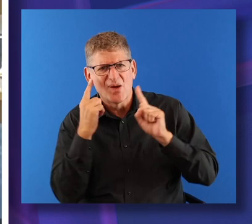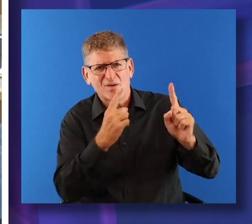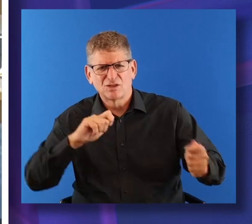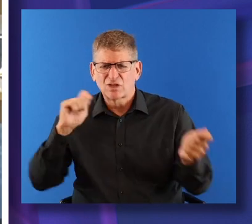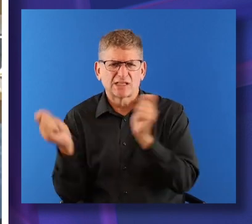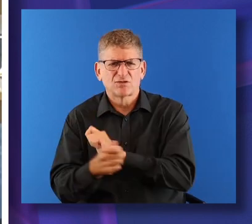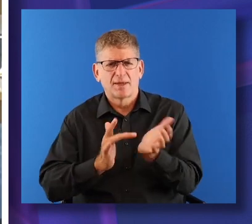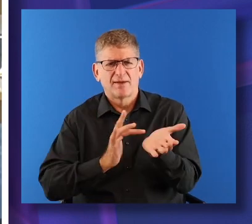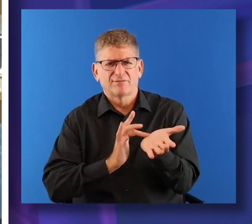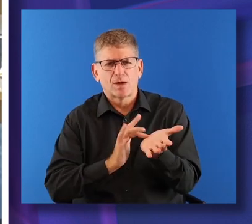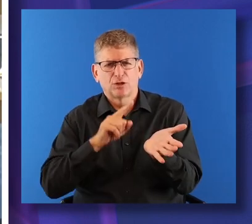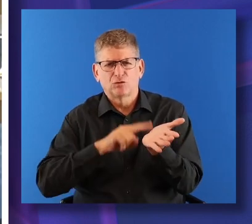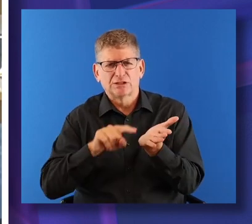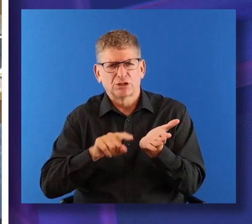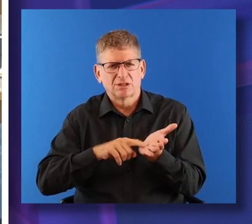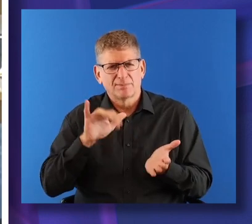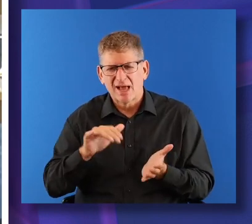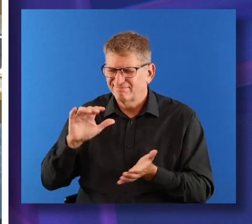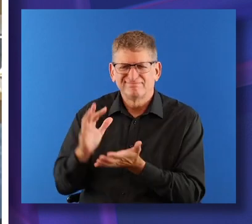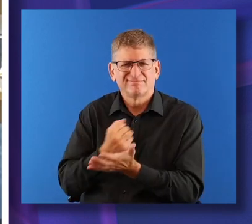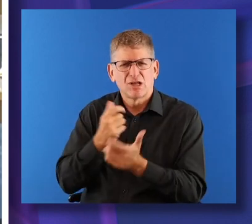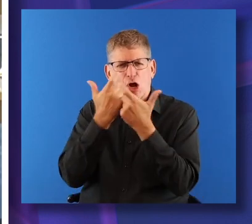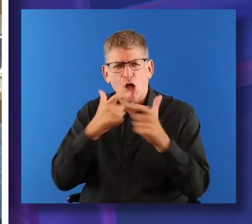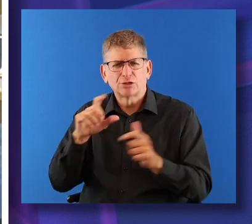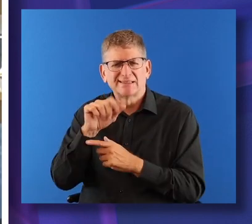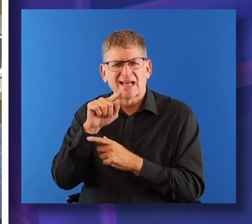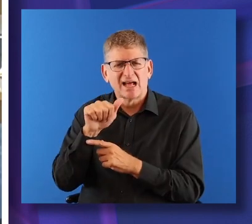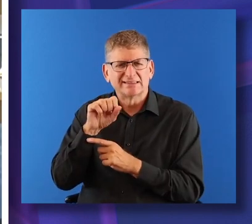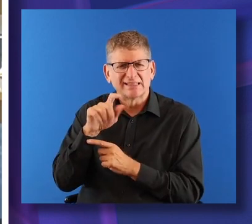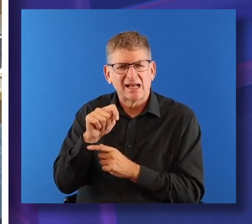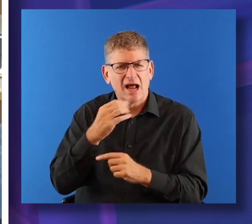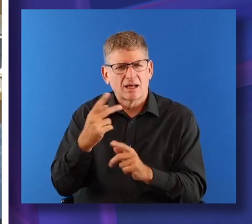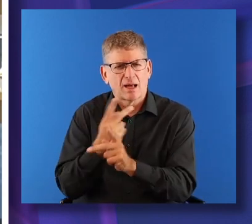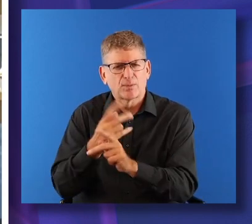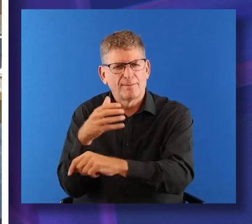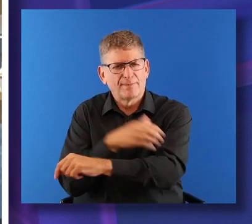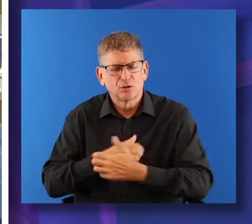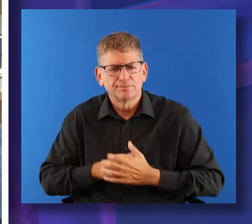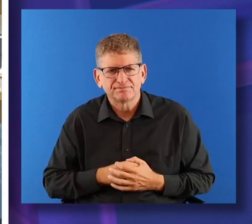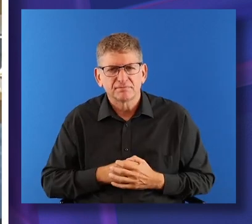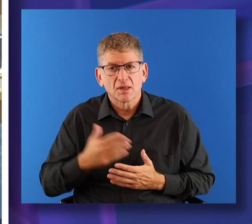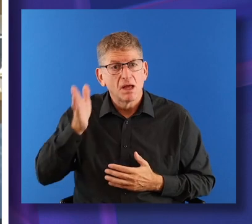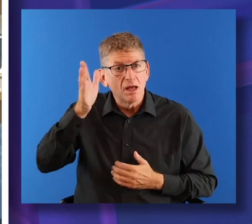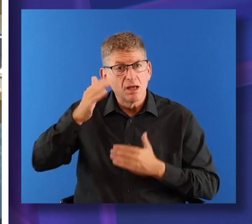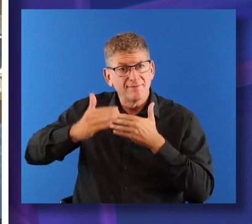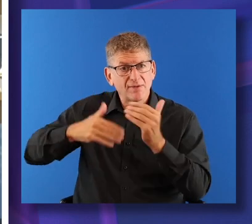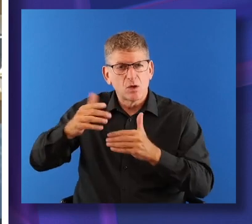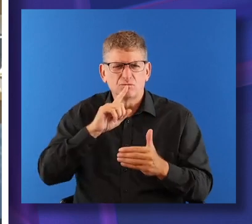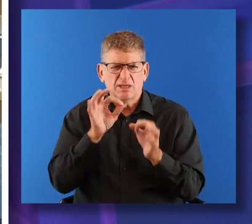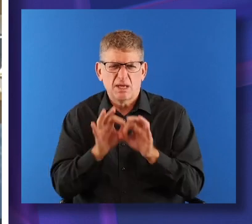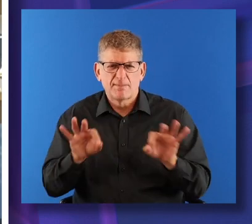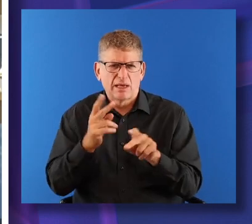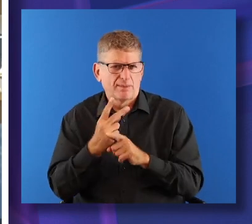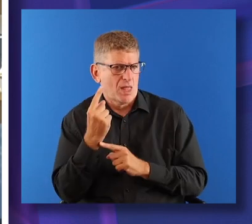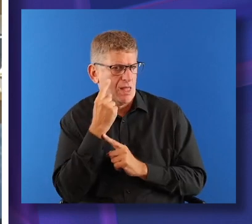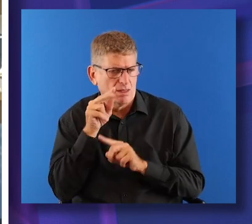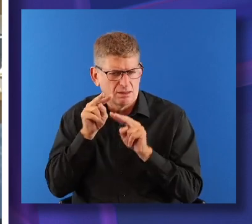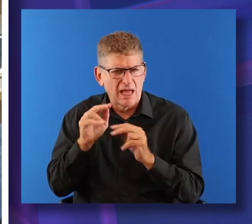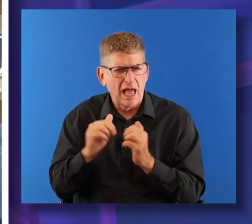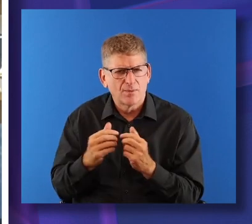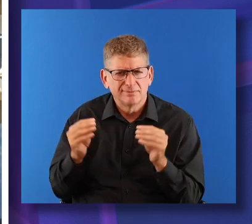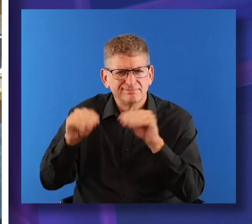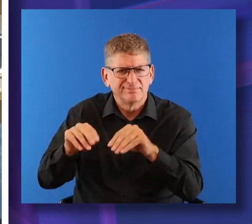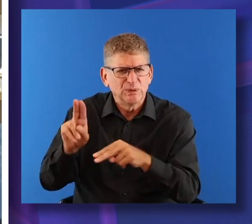data sets and computational power. Going forward, it will be important to keep the eye on the